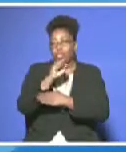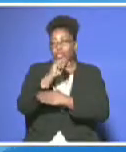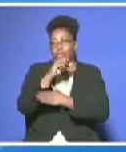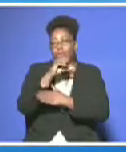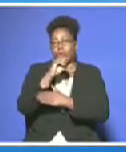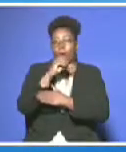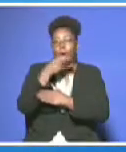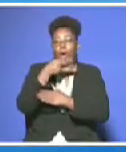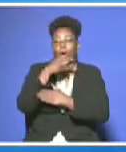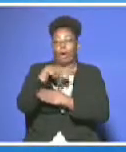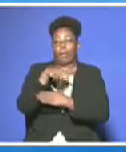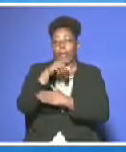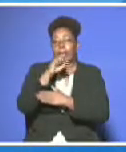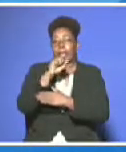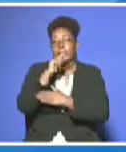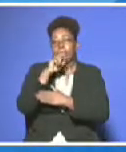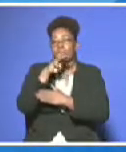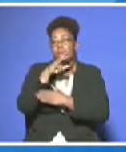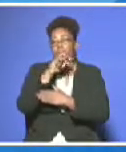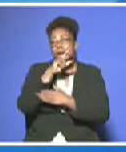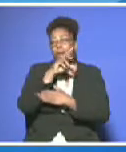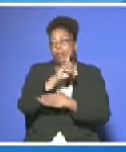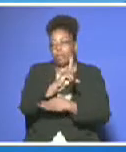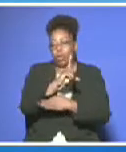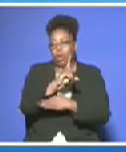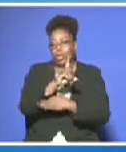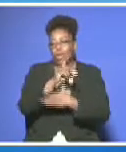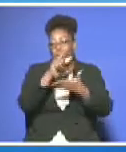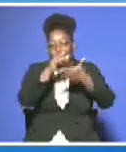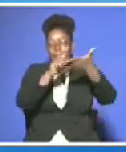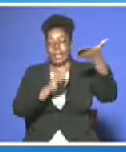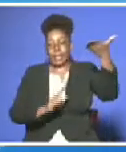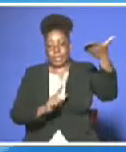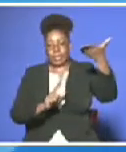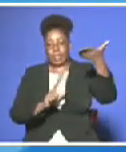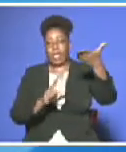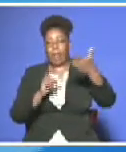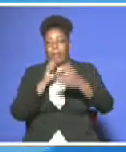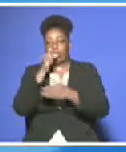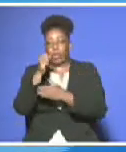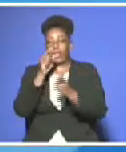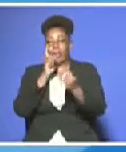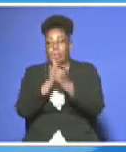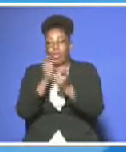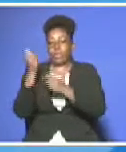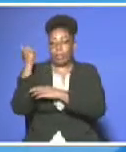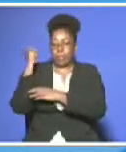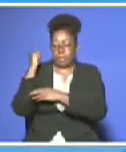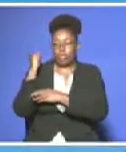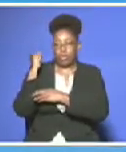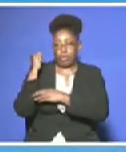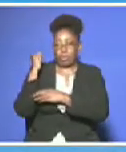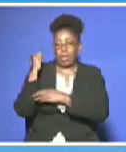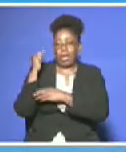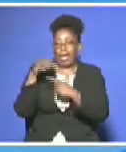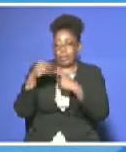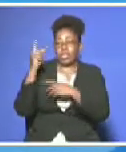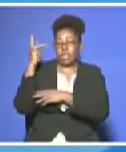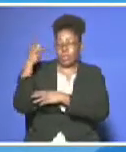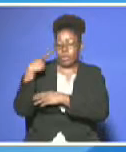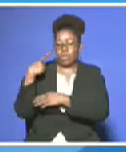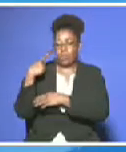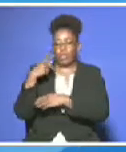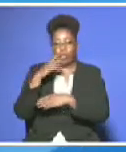with a checklist. So we've encouraged them to meet with the administrators, more specifically the principal, do